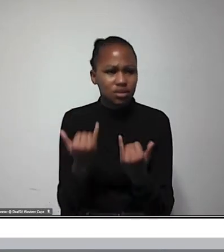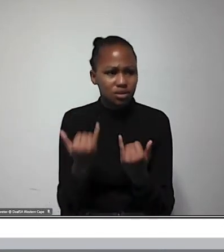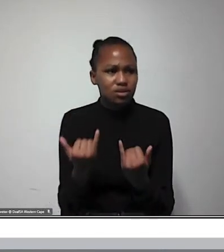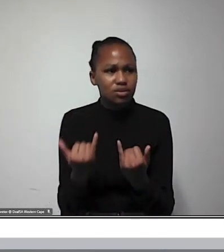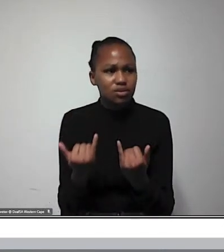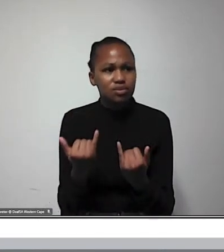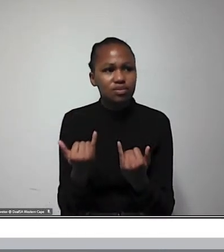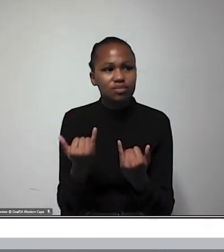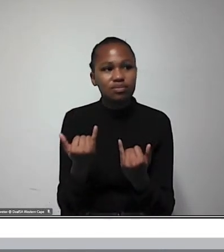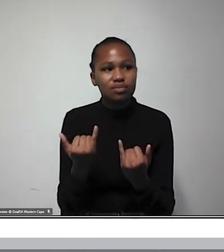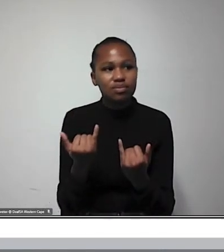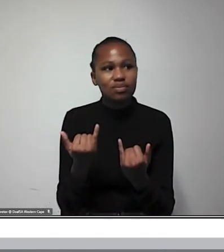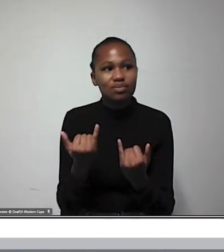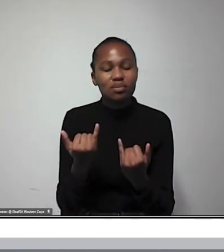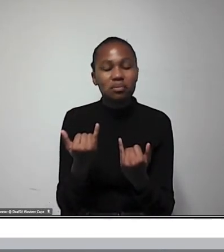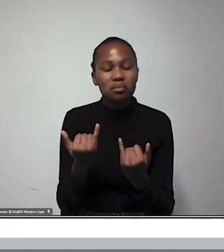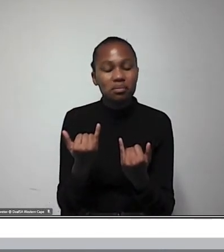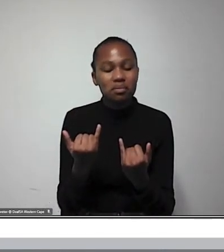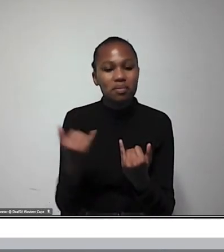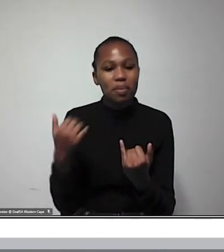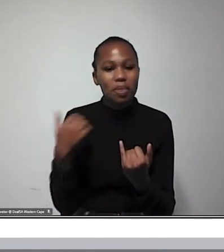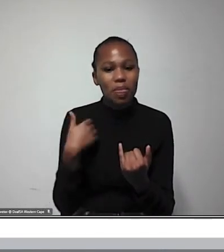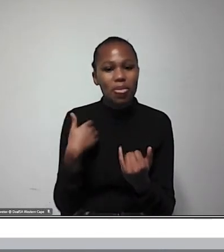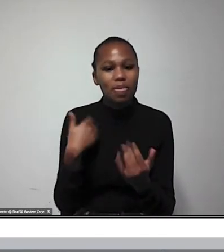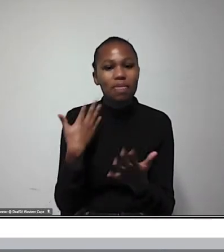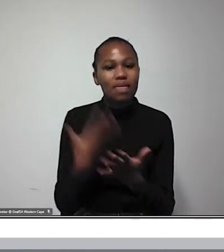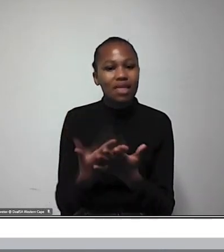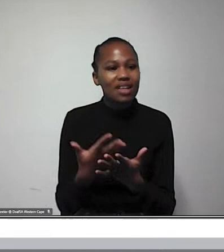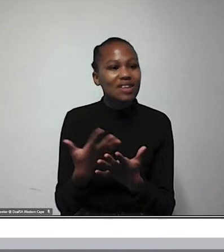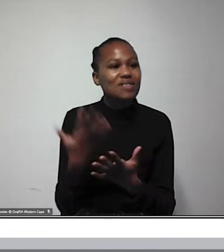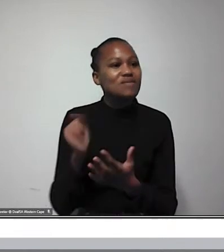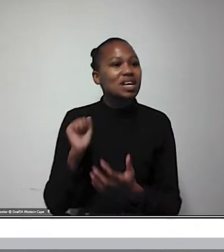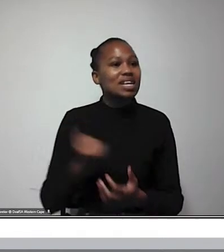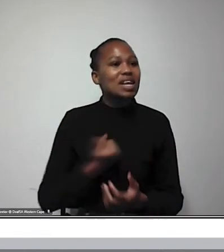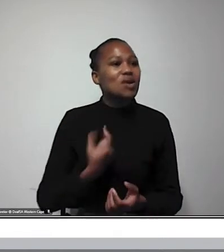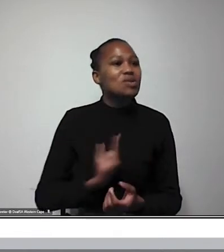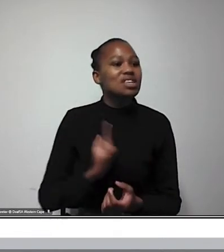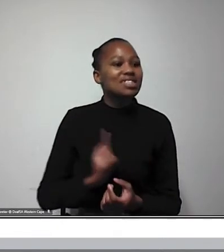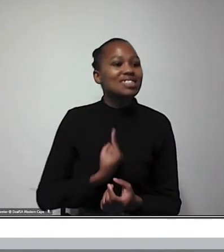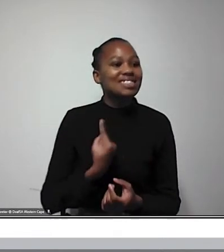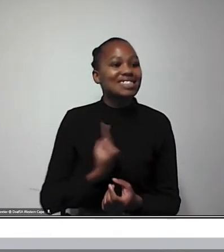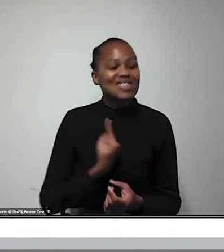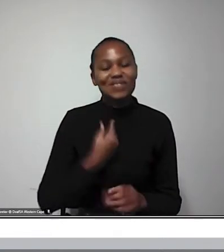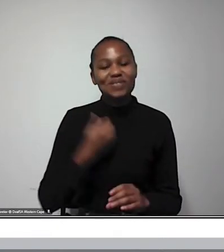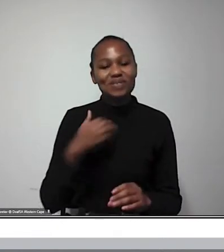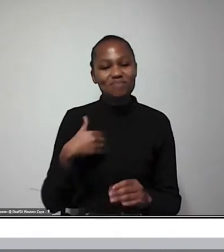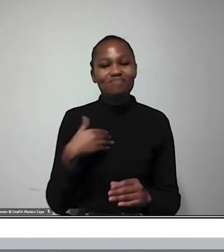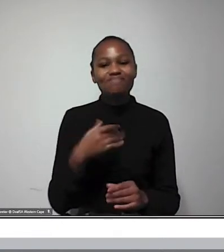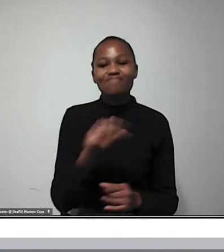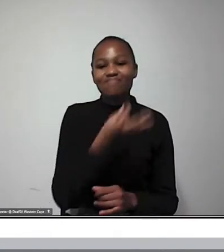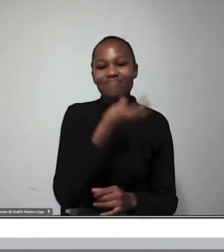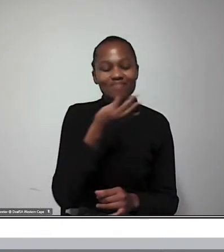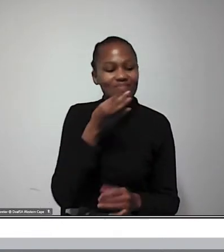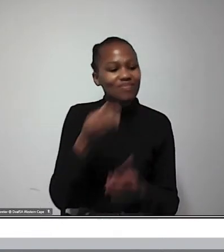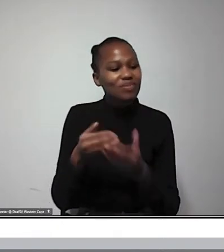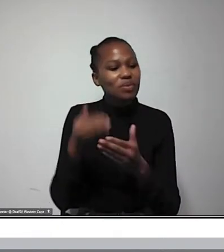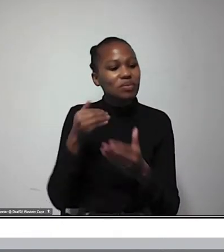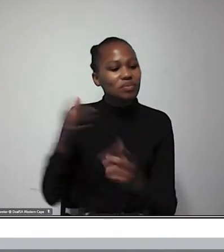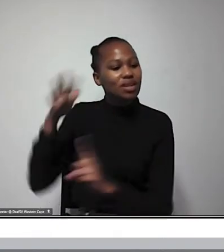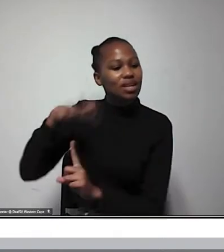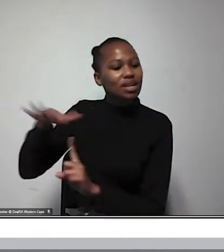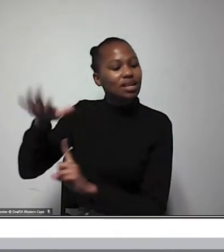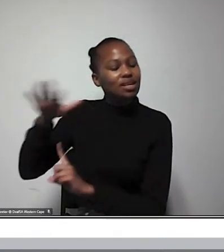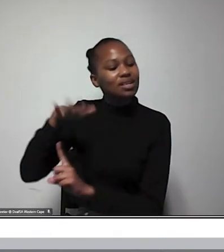is important in terms of the political climate that we find ourselves in. And as you mentioned, our area